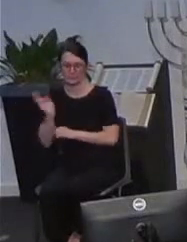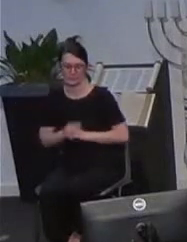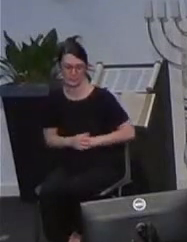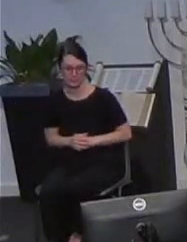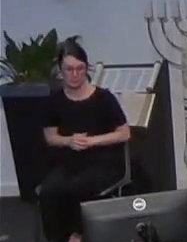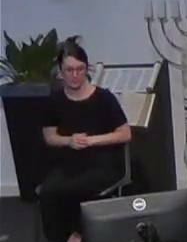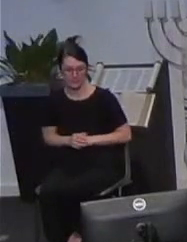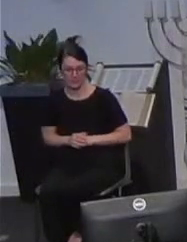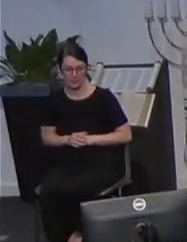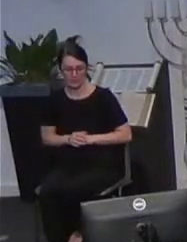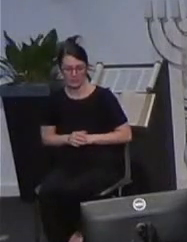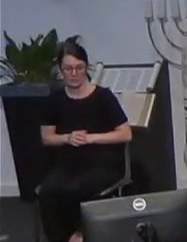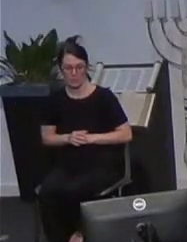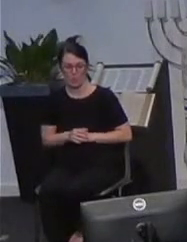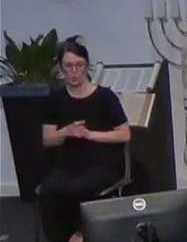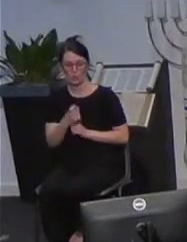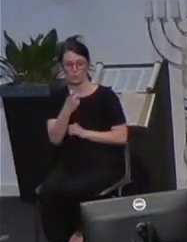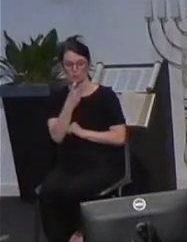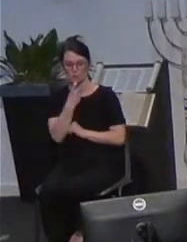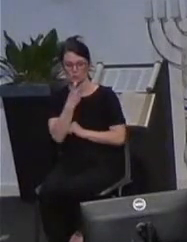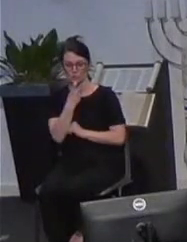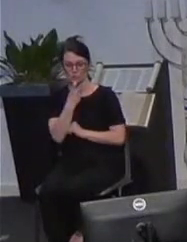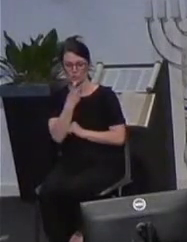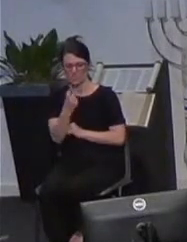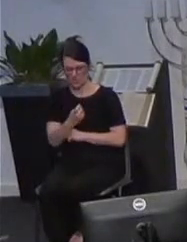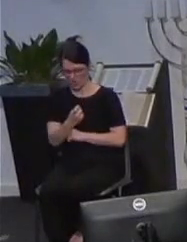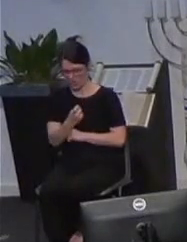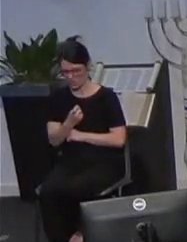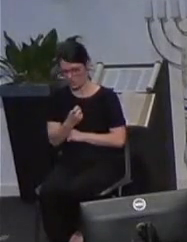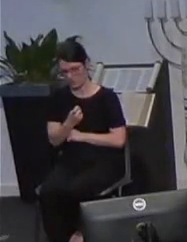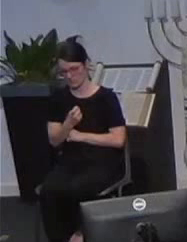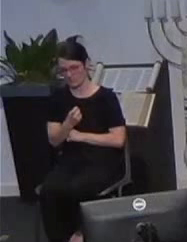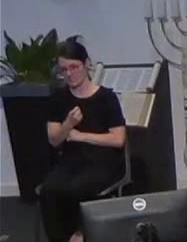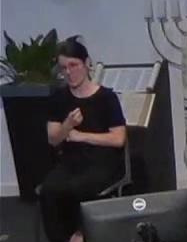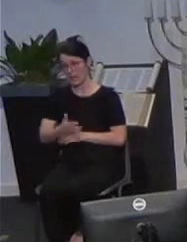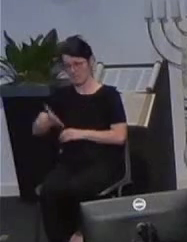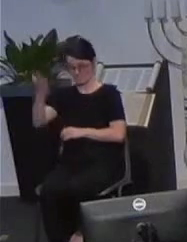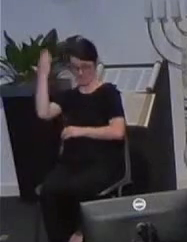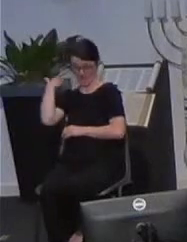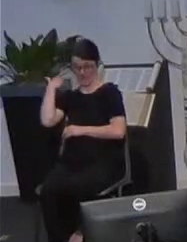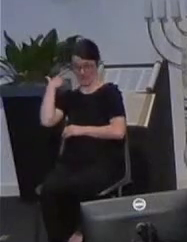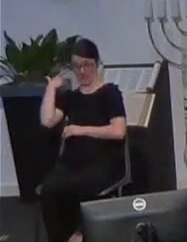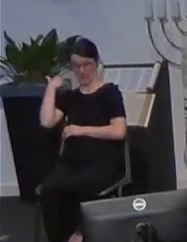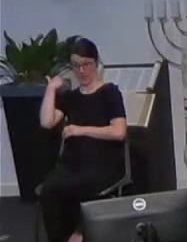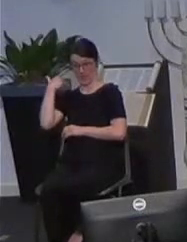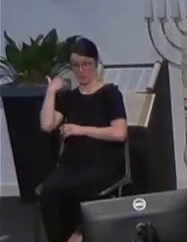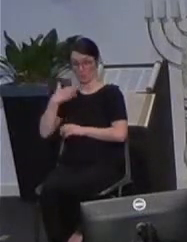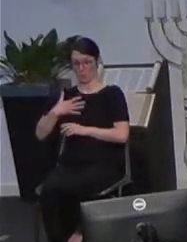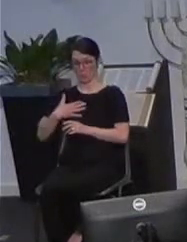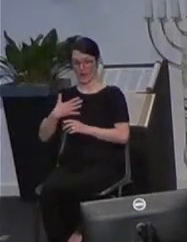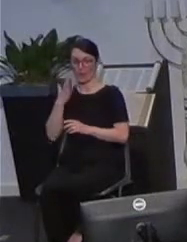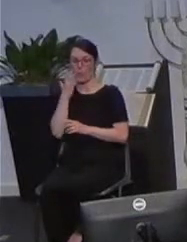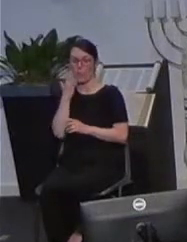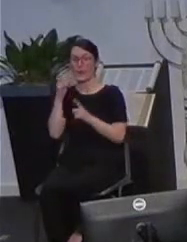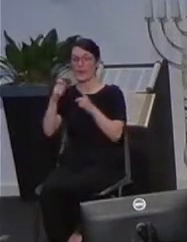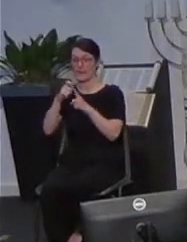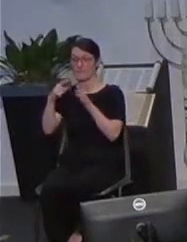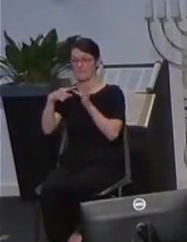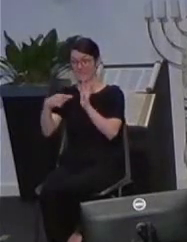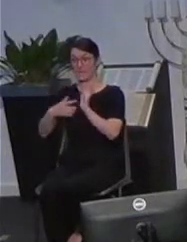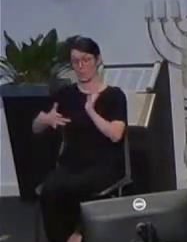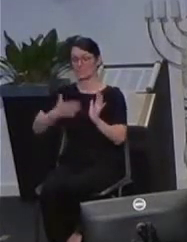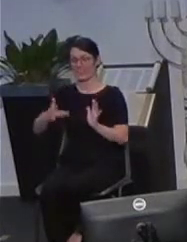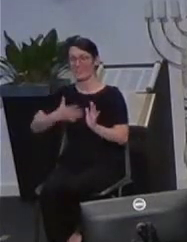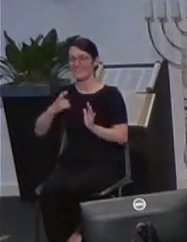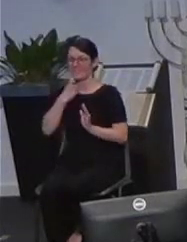And for us, stones might be a nuisance that get in the way, but for the first century Jews who knew their scripture, stone carried a